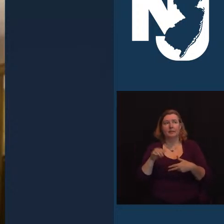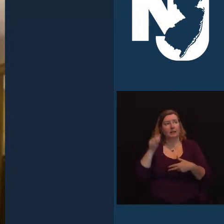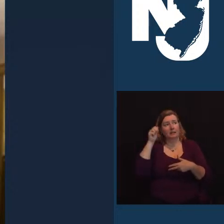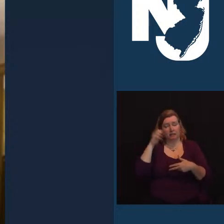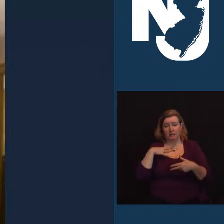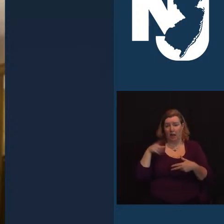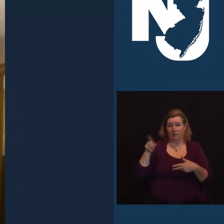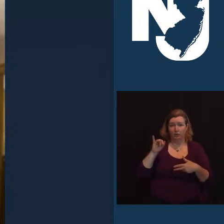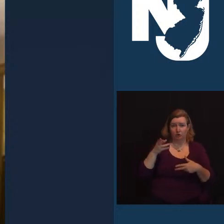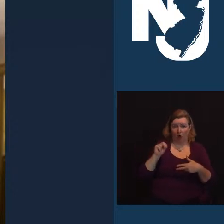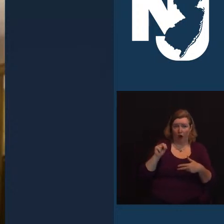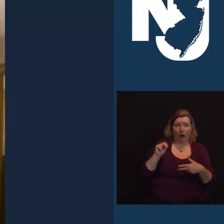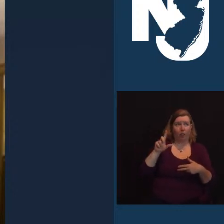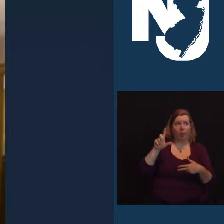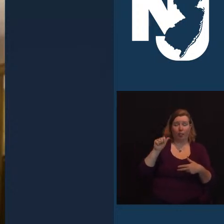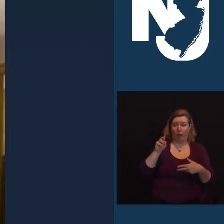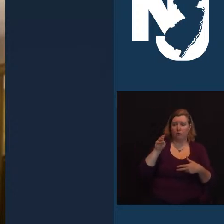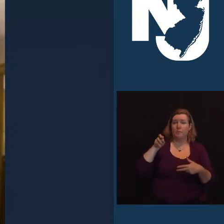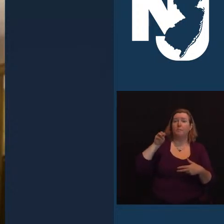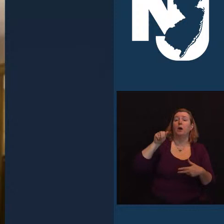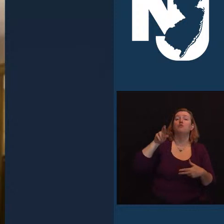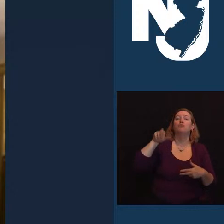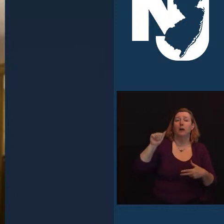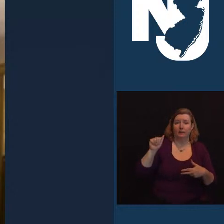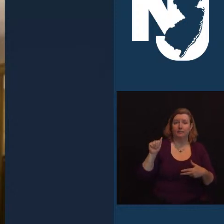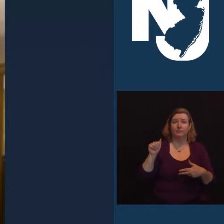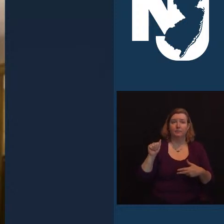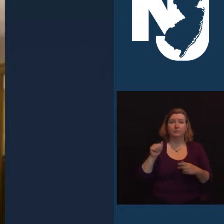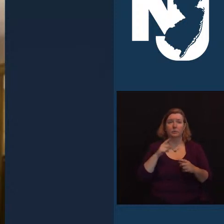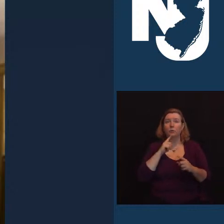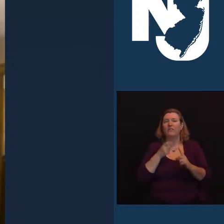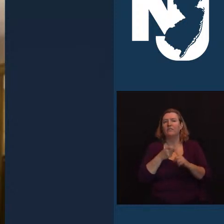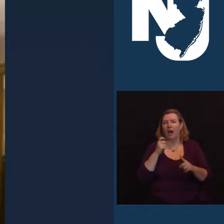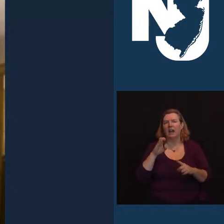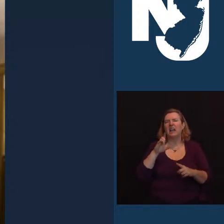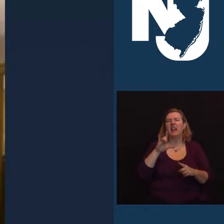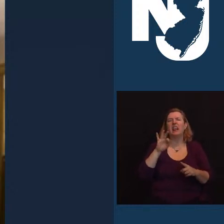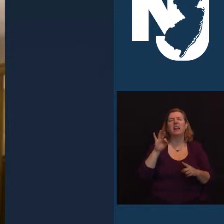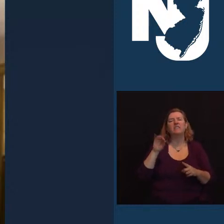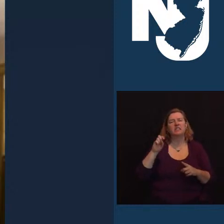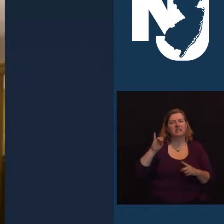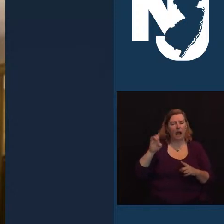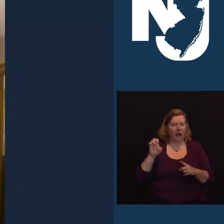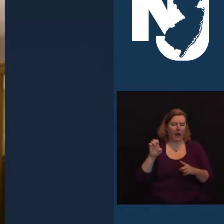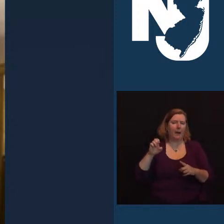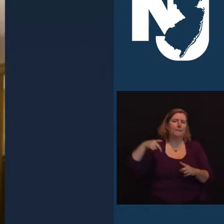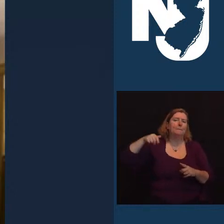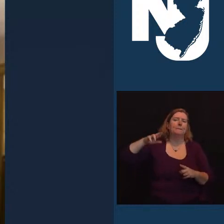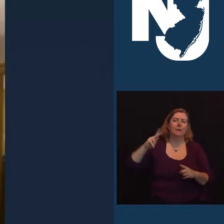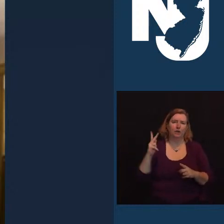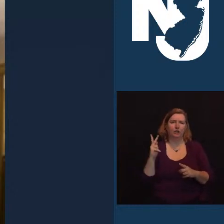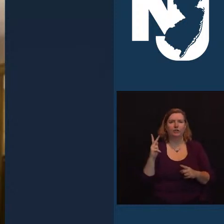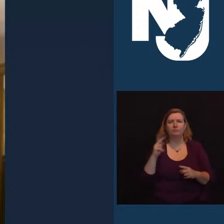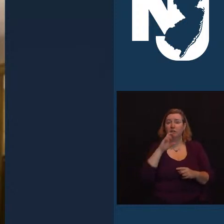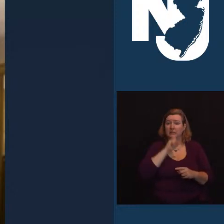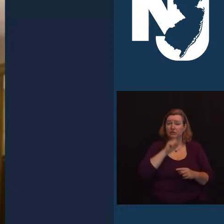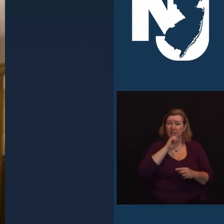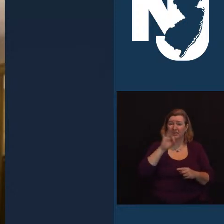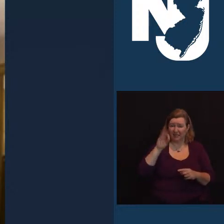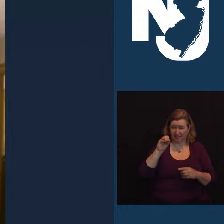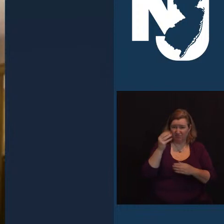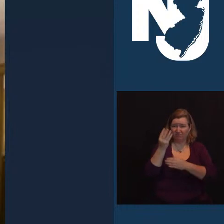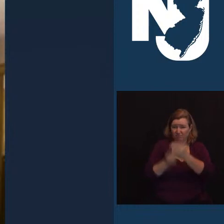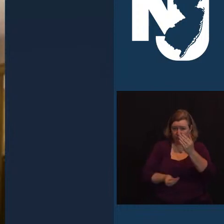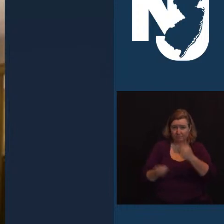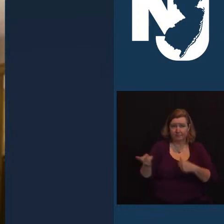John LaMarca, a native of Cliffside Park. He was 90 years old at his passing. John was a standout